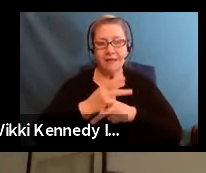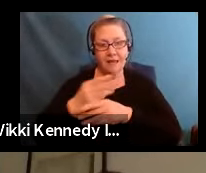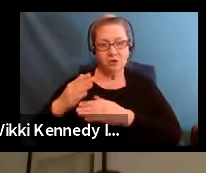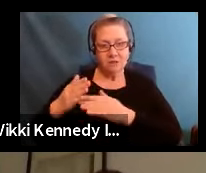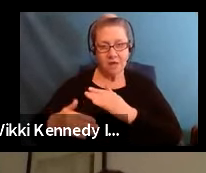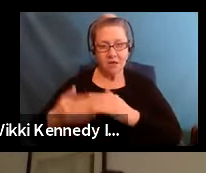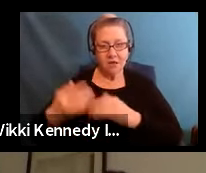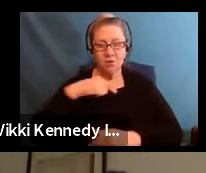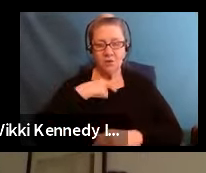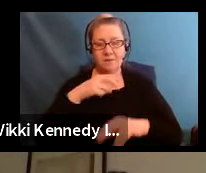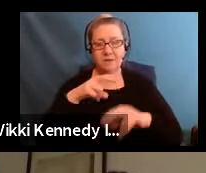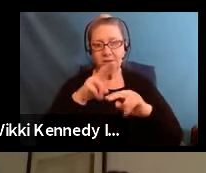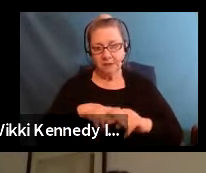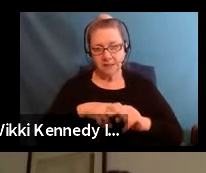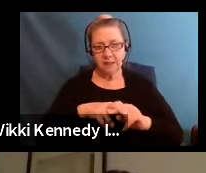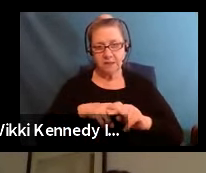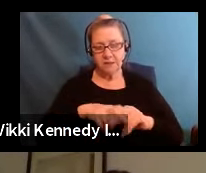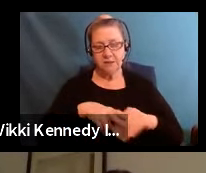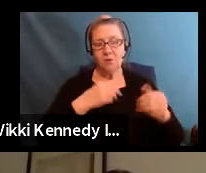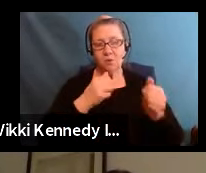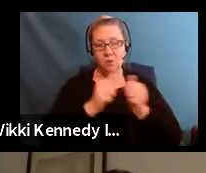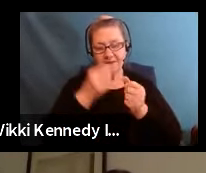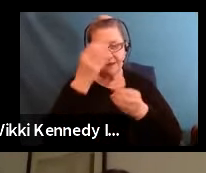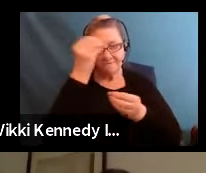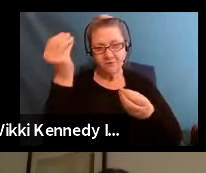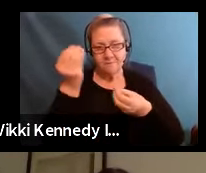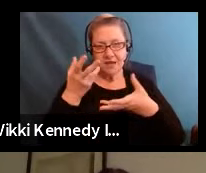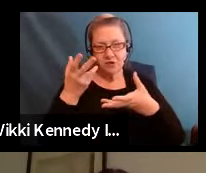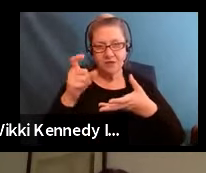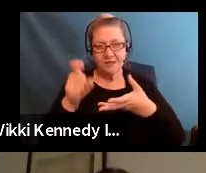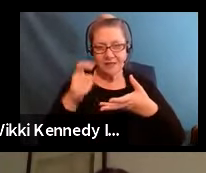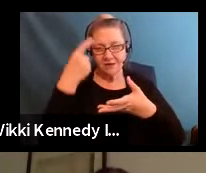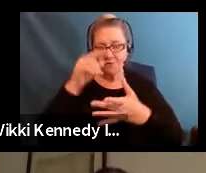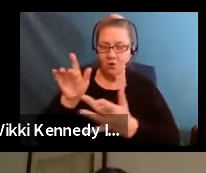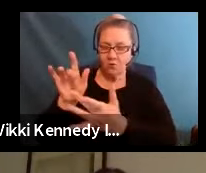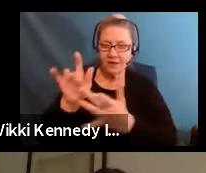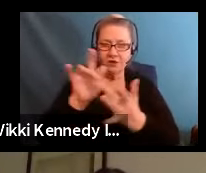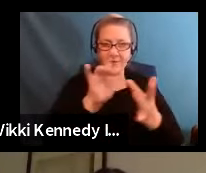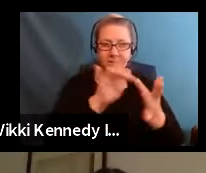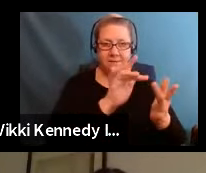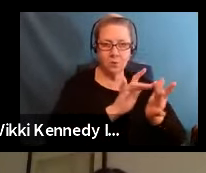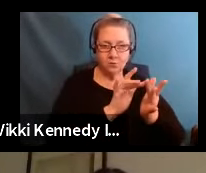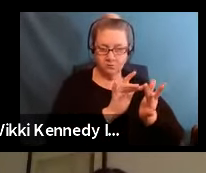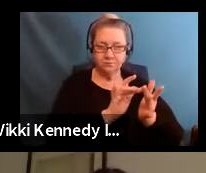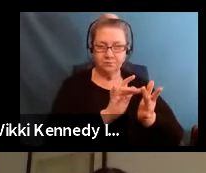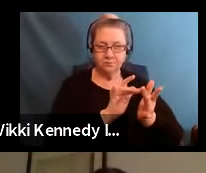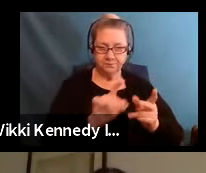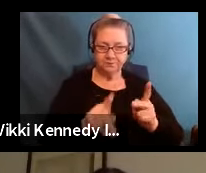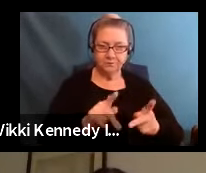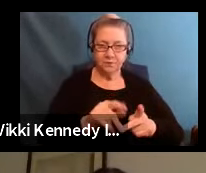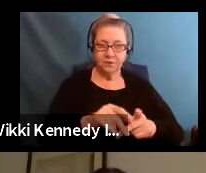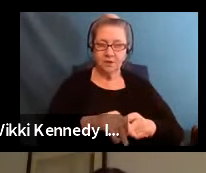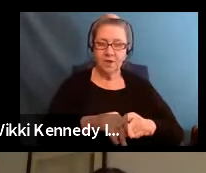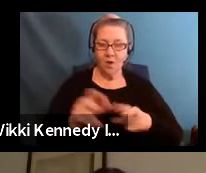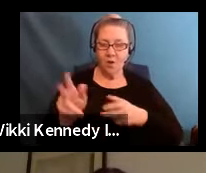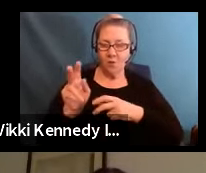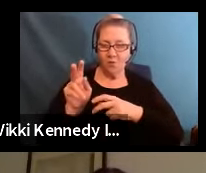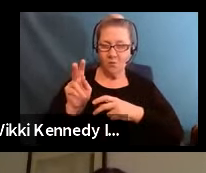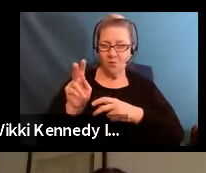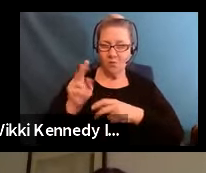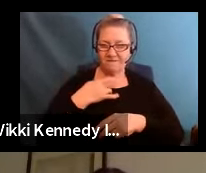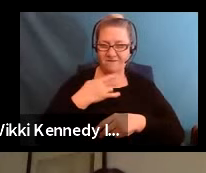sitting here with the information that's needed to reach people. and watching it a little bit in panic